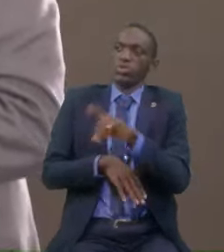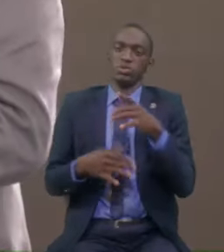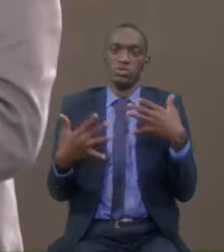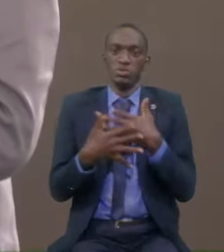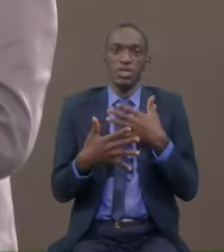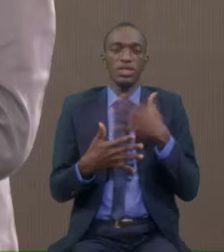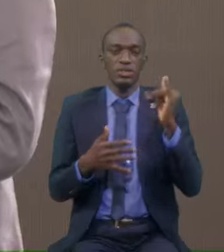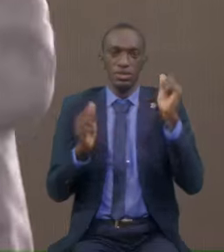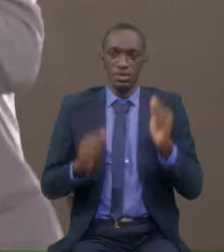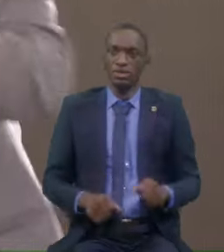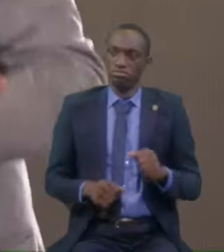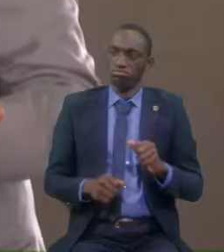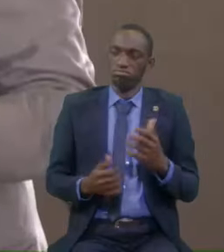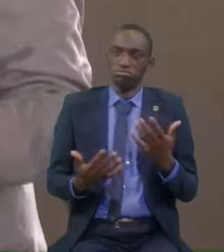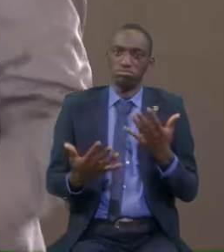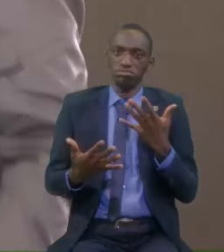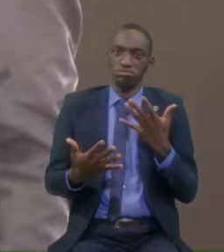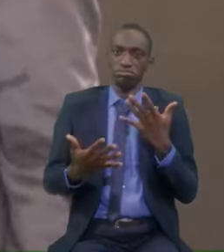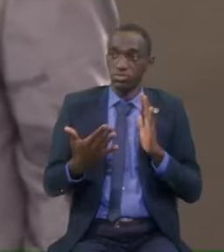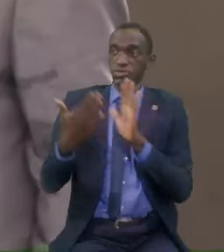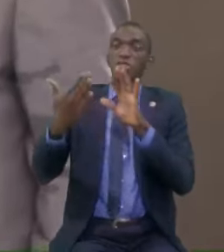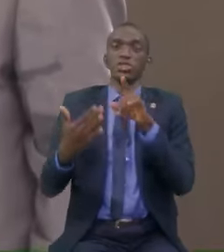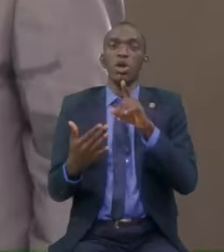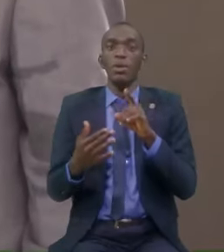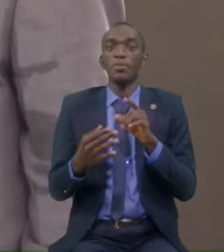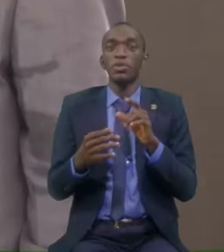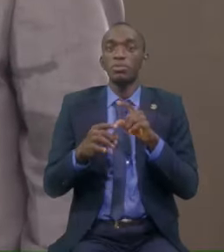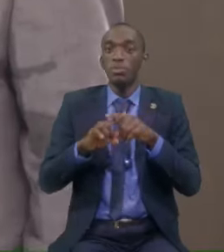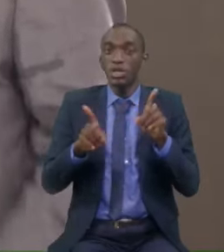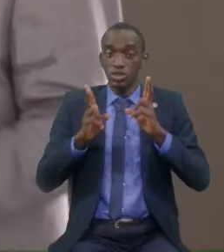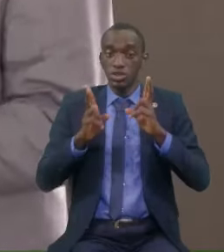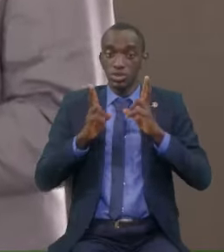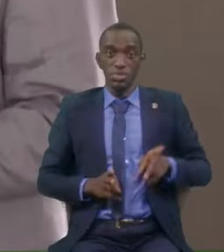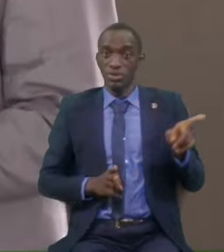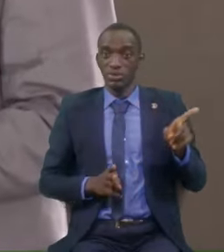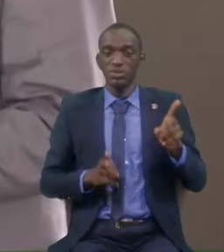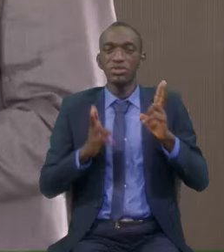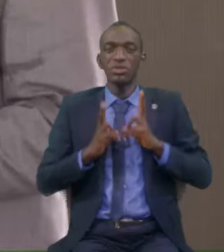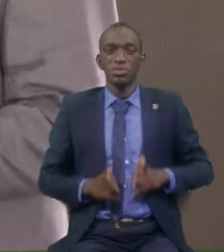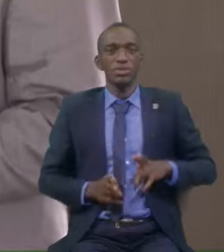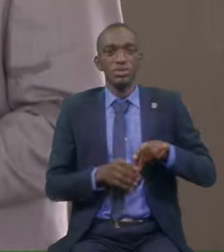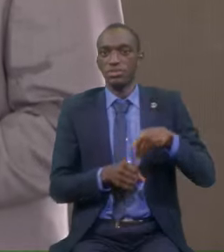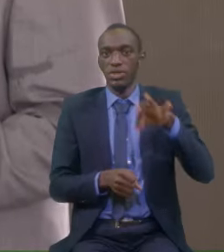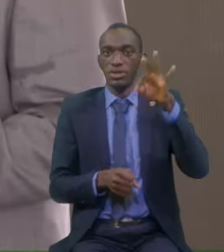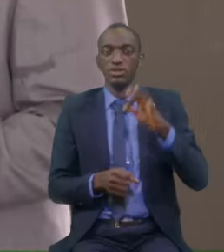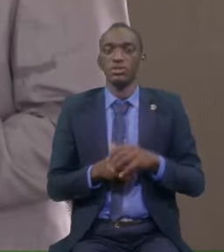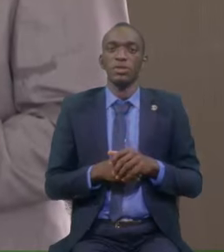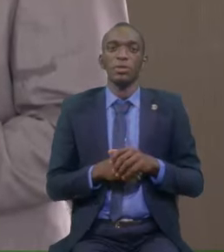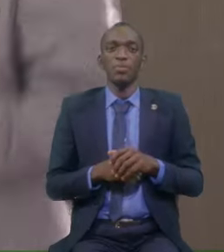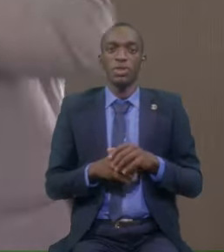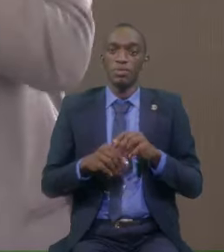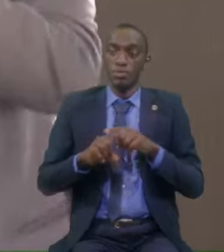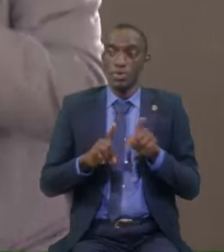Human spirit. You have to discern. Just a human spirit. I have the Holy